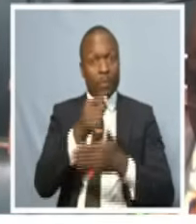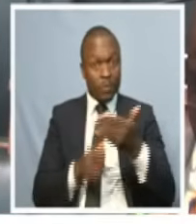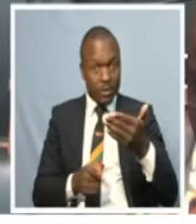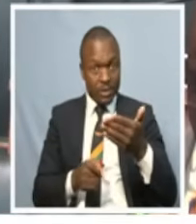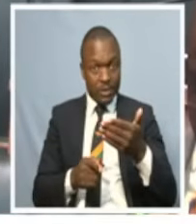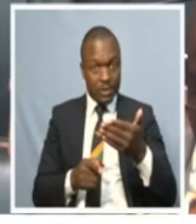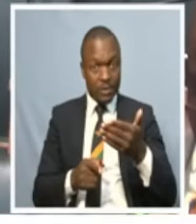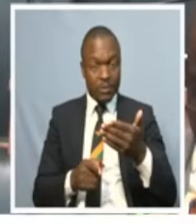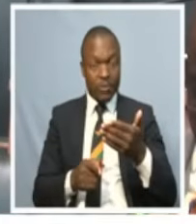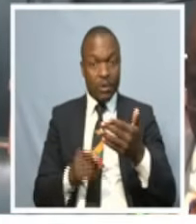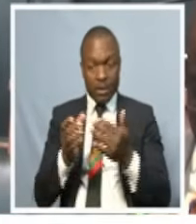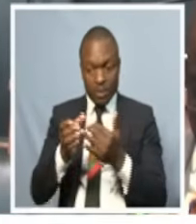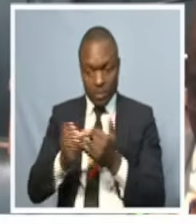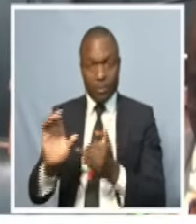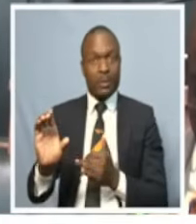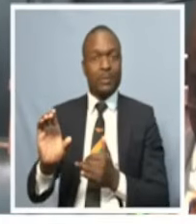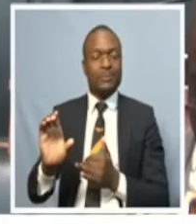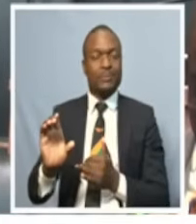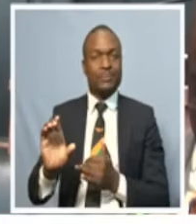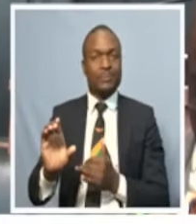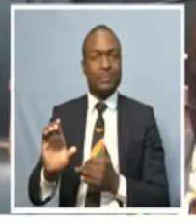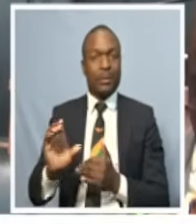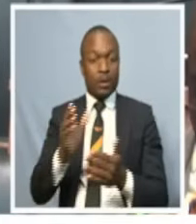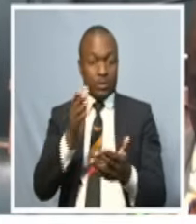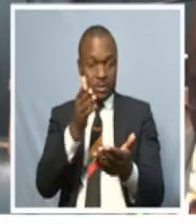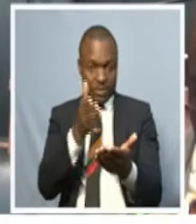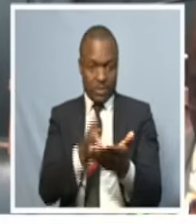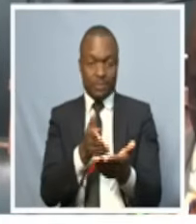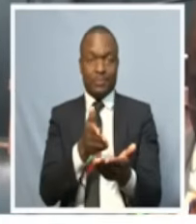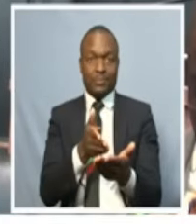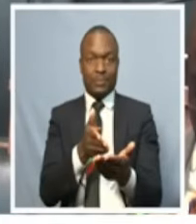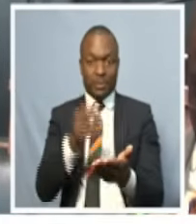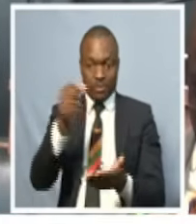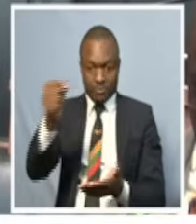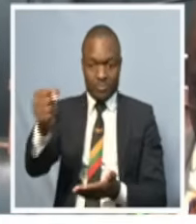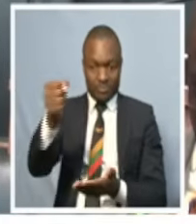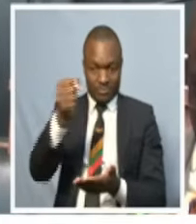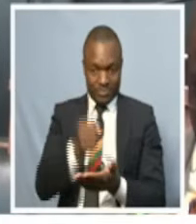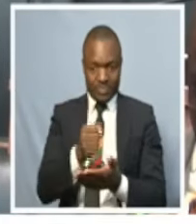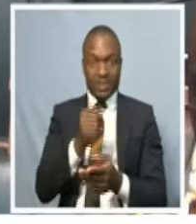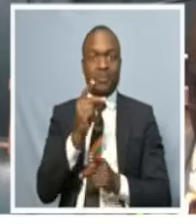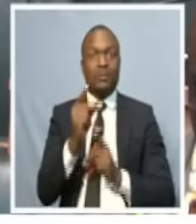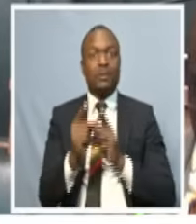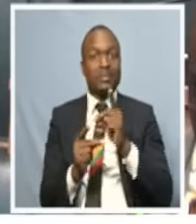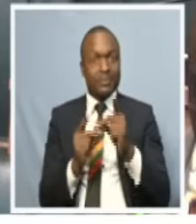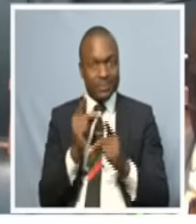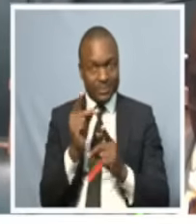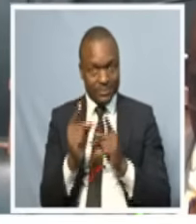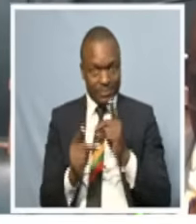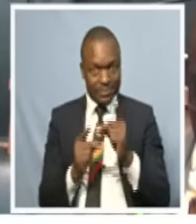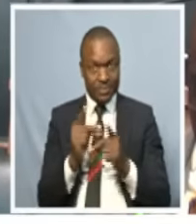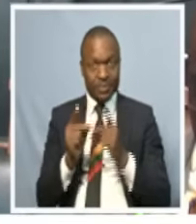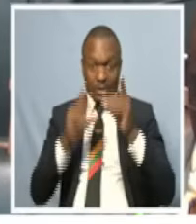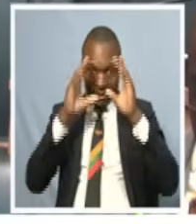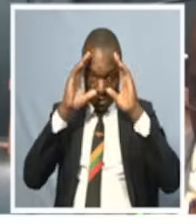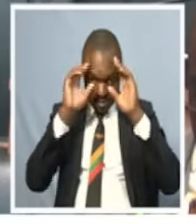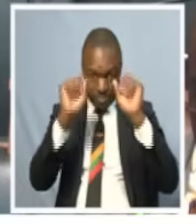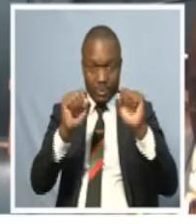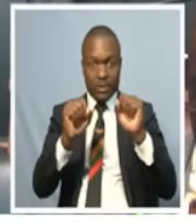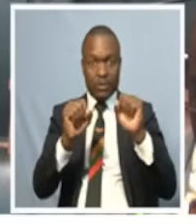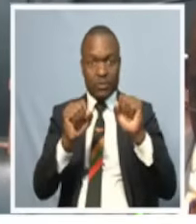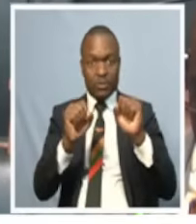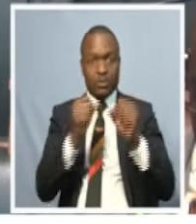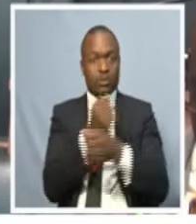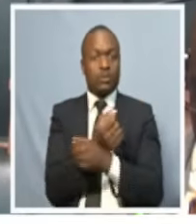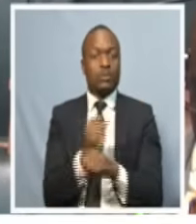what components of this recruitment process is the president going